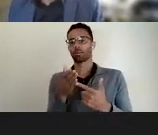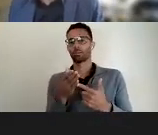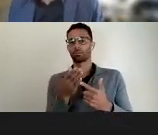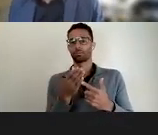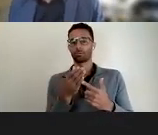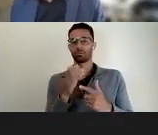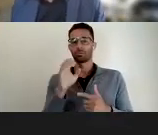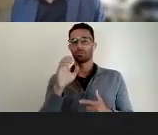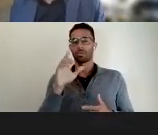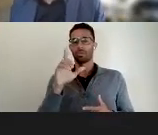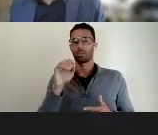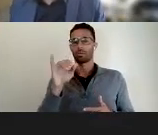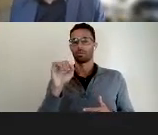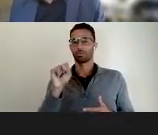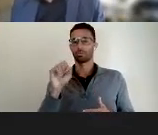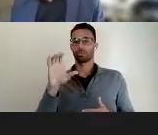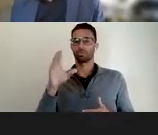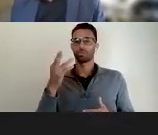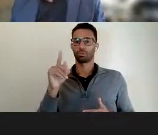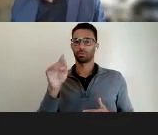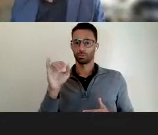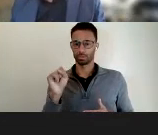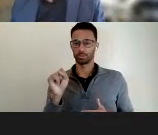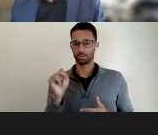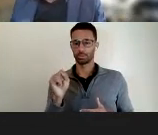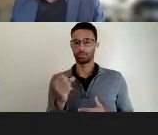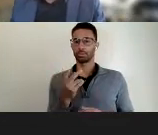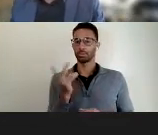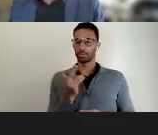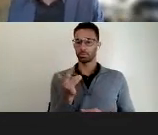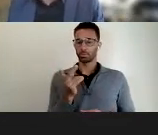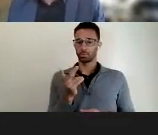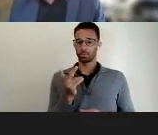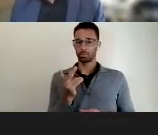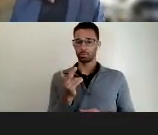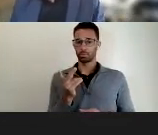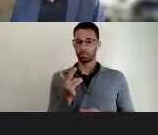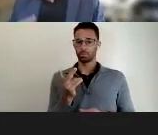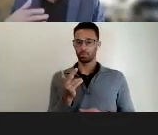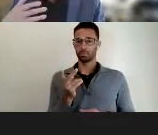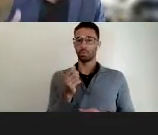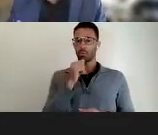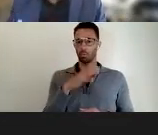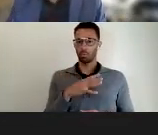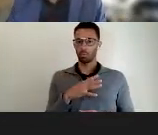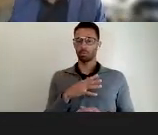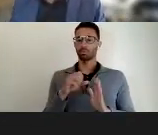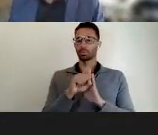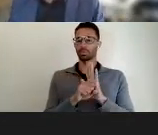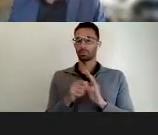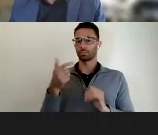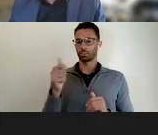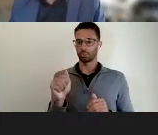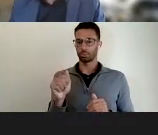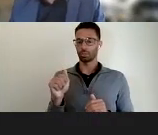Lois Curtis. They're the two individuals who filed, two women from the state of Georgia who filed